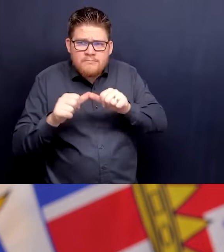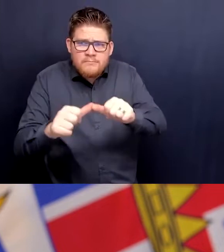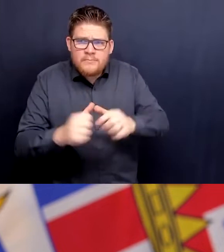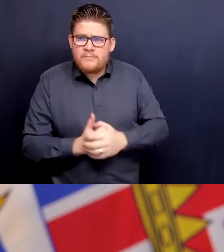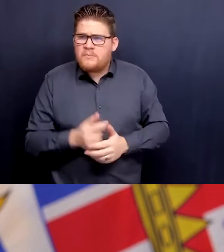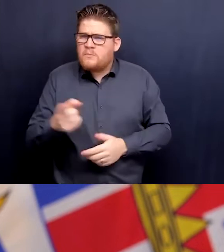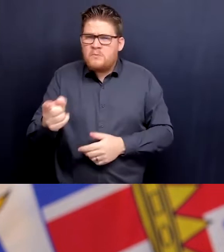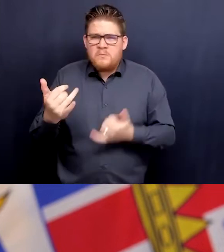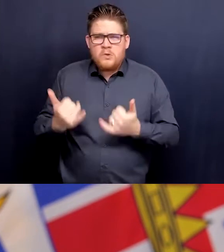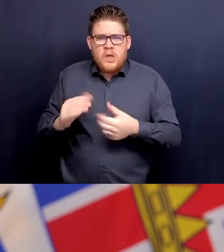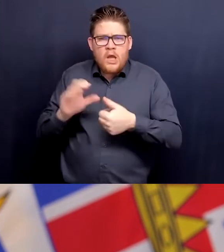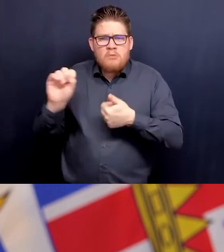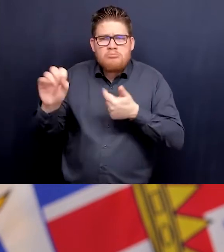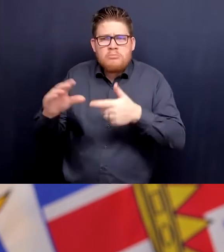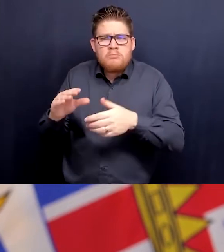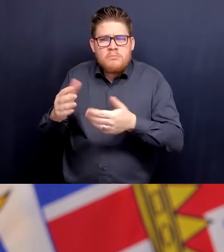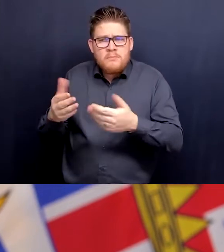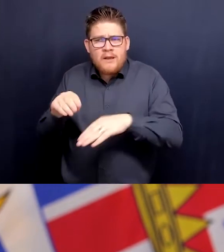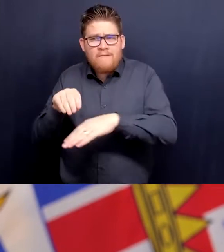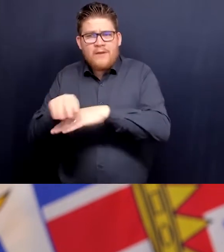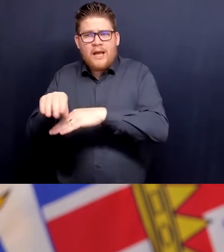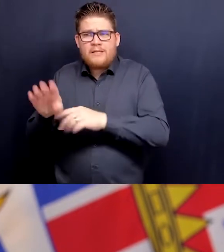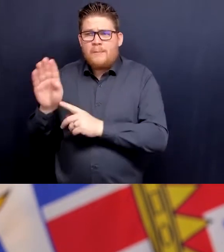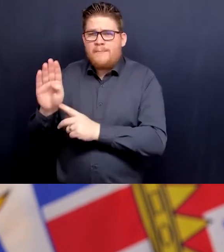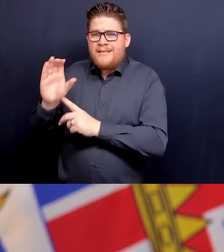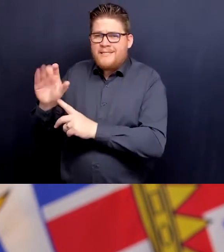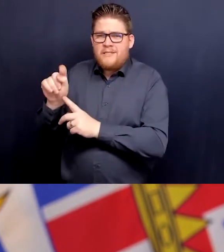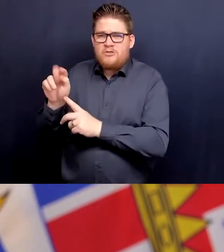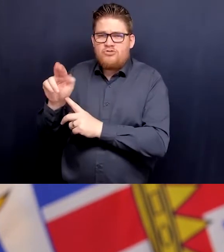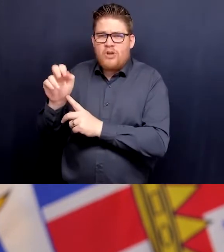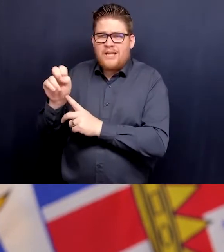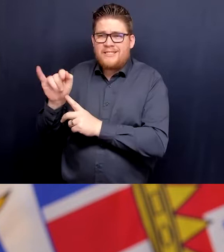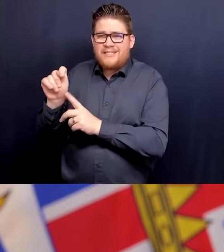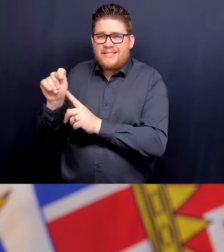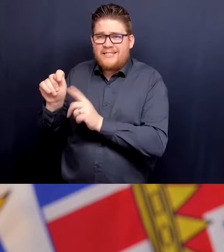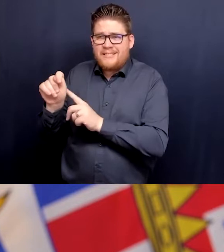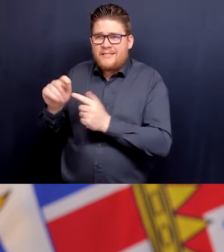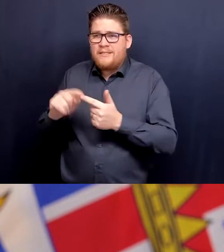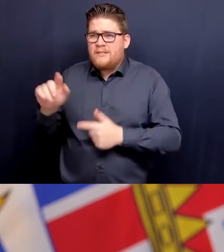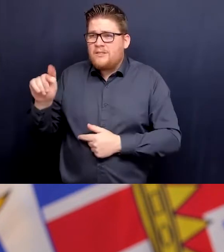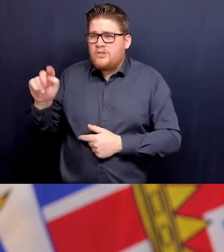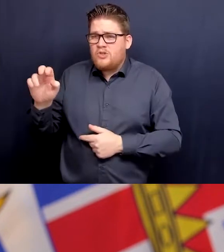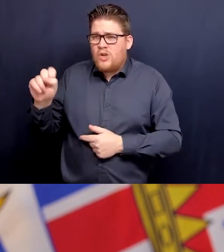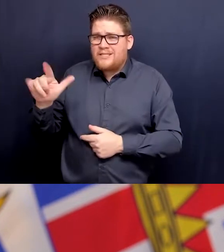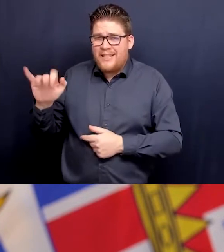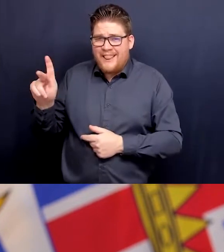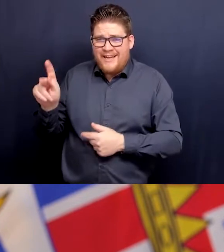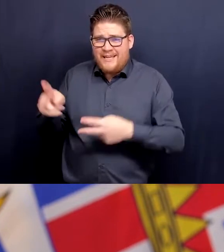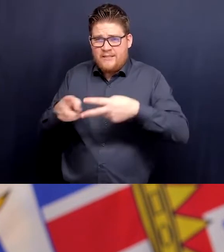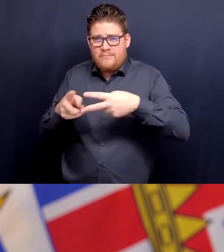and TransLink? What do you say to those who are immunocompromised, at highest risk, who are now going